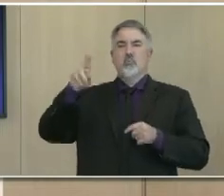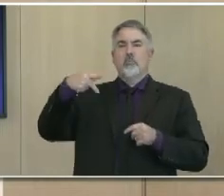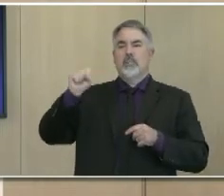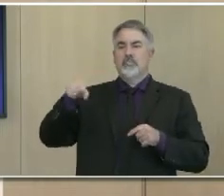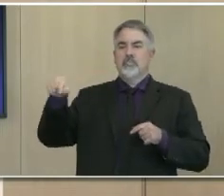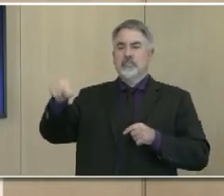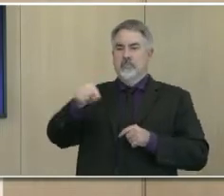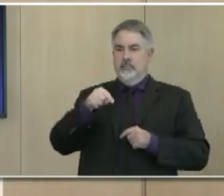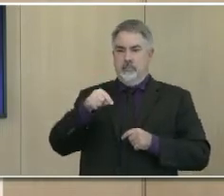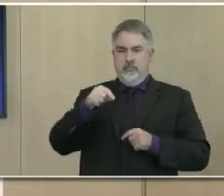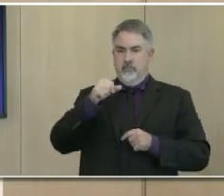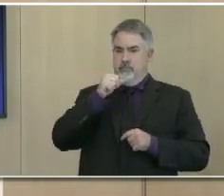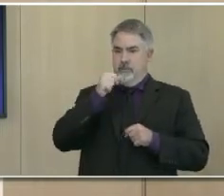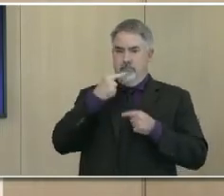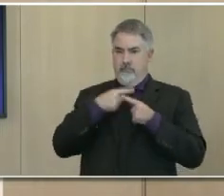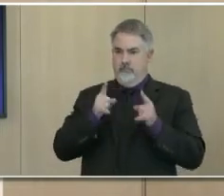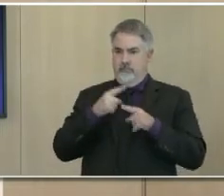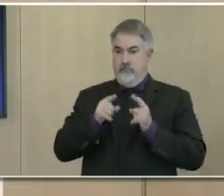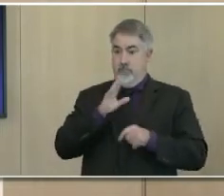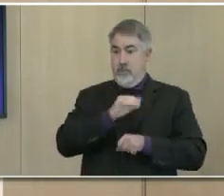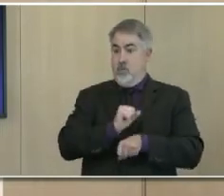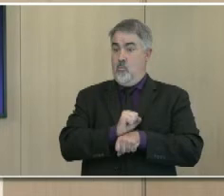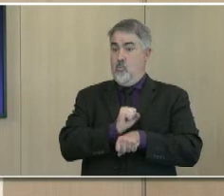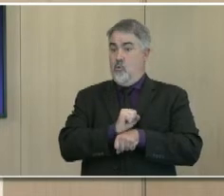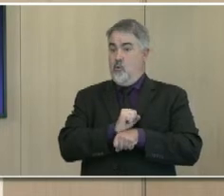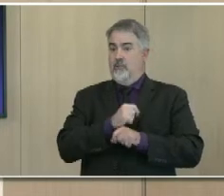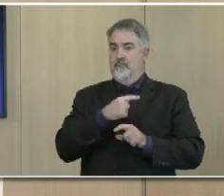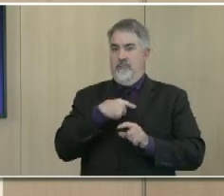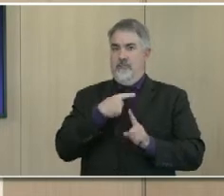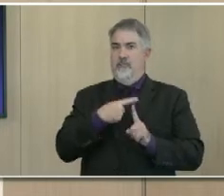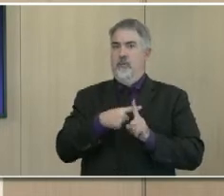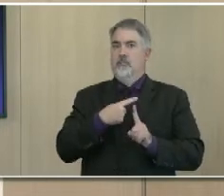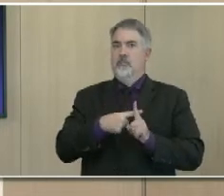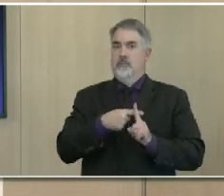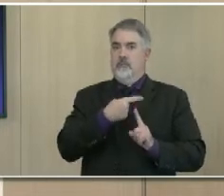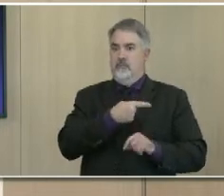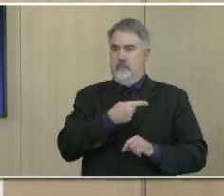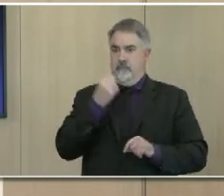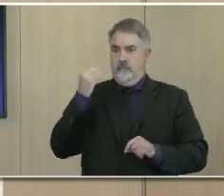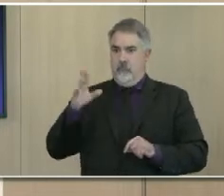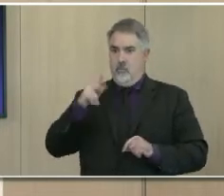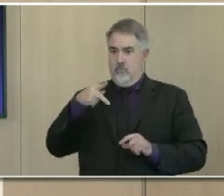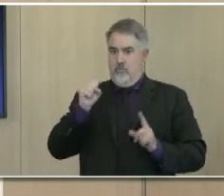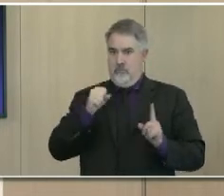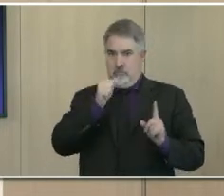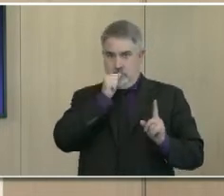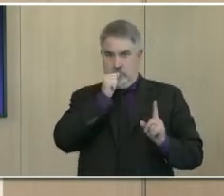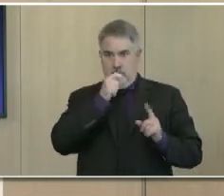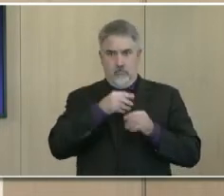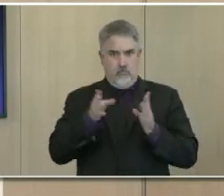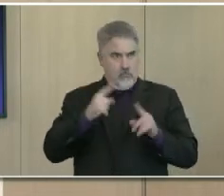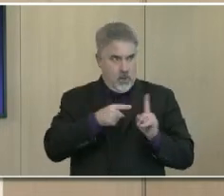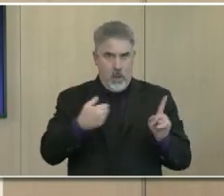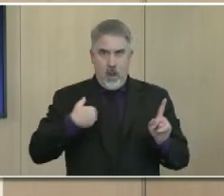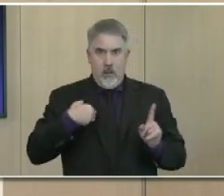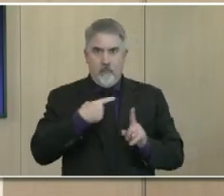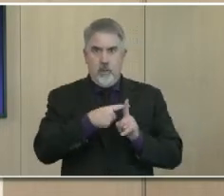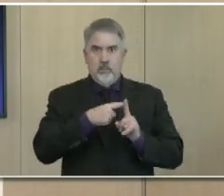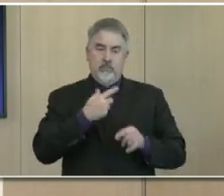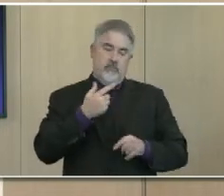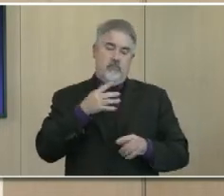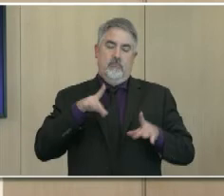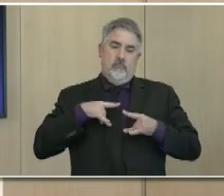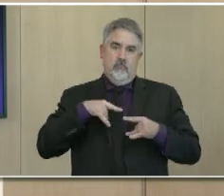privacy reasons, but shouldn't the public be informed when these packages are being delivered around the county? Well,